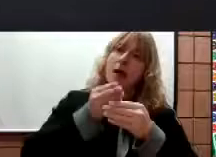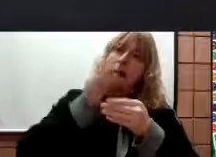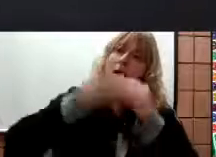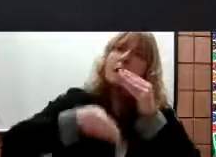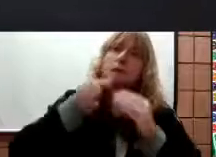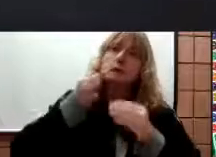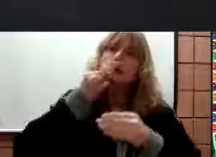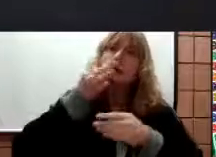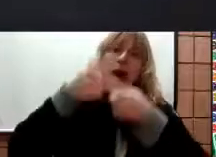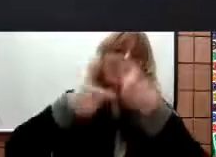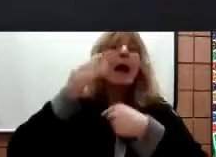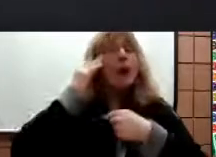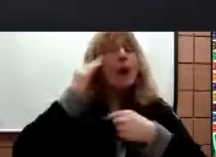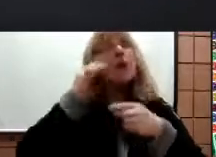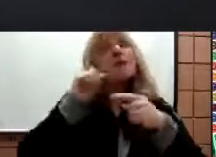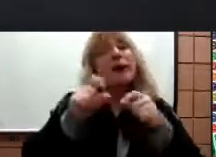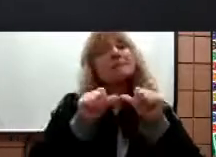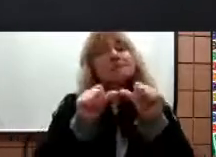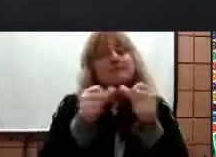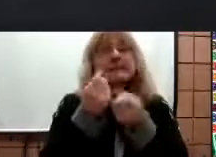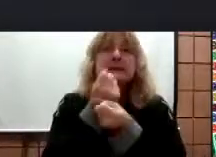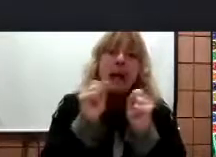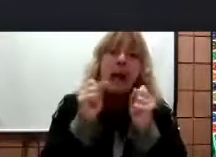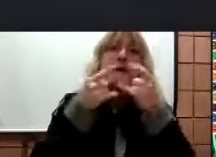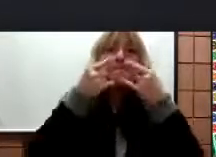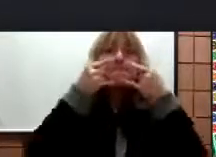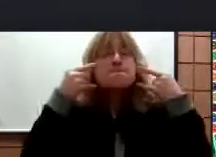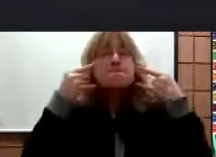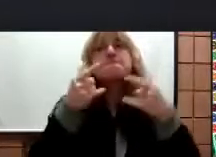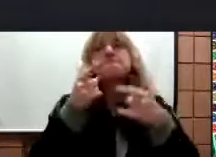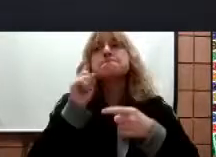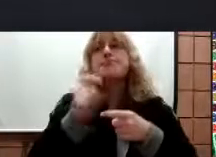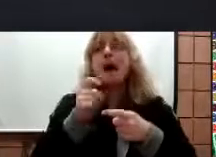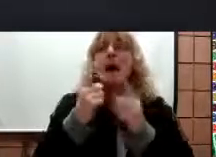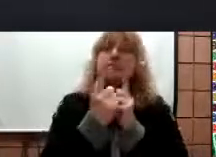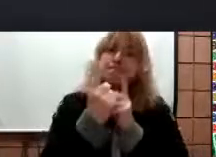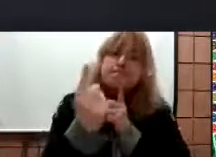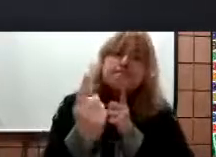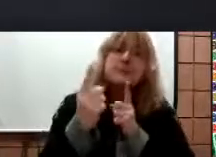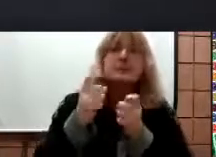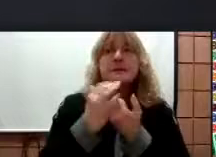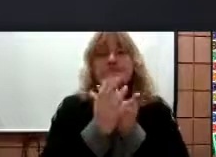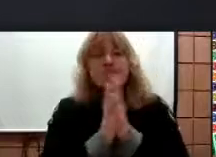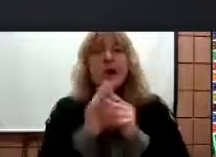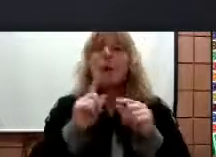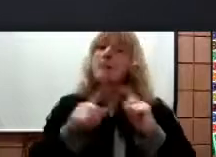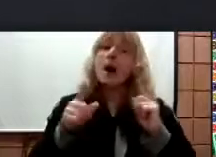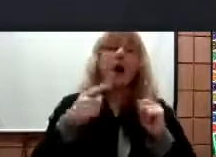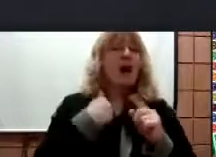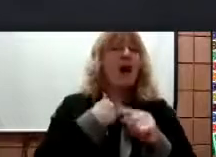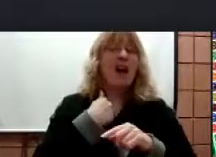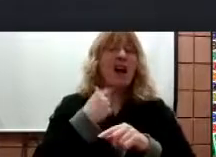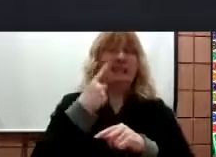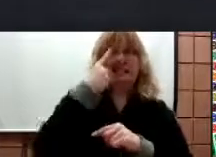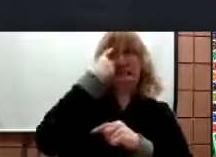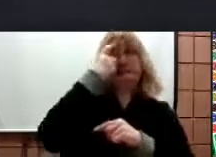to stay safe, distancing and mask wearing and all that. But I was a vaccine skeptic a year ago. I'm ready to